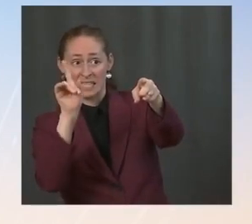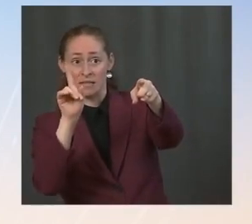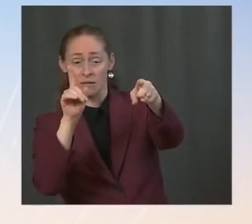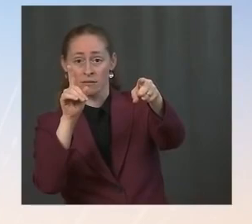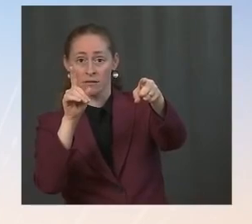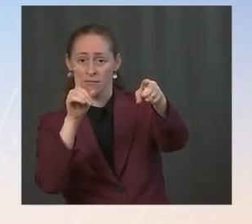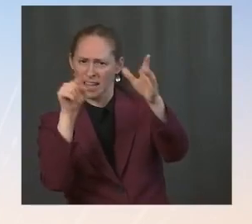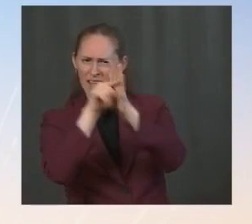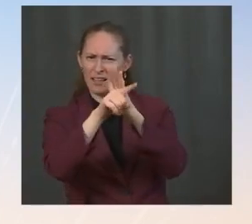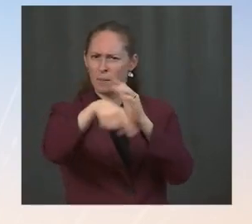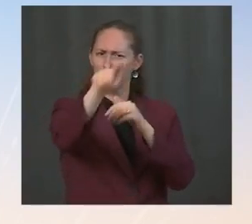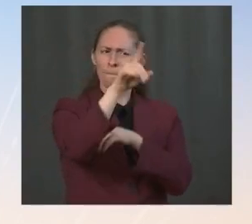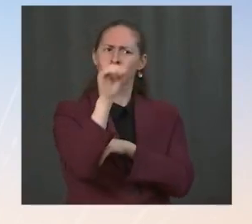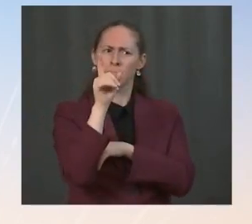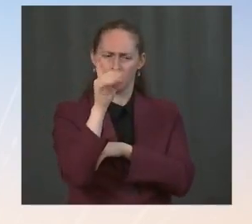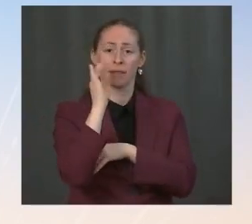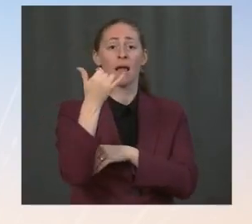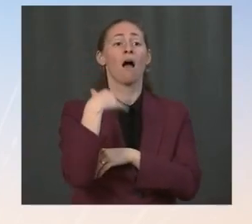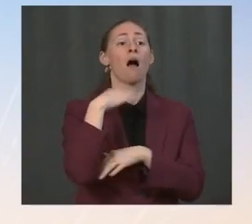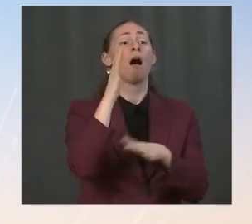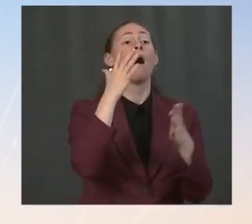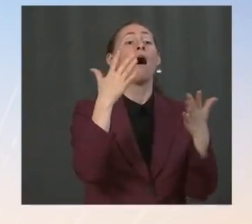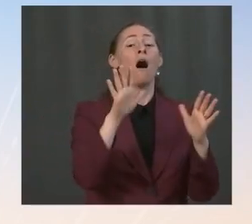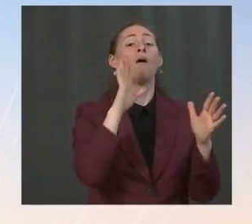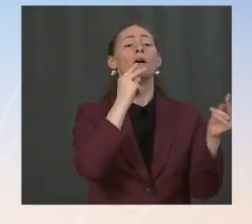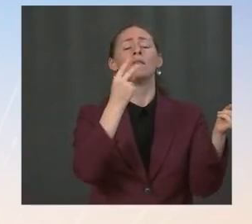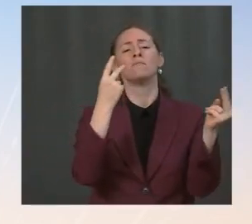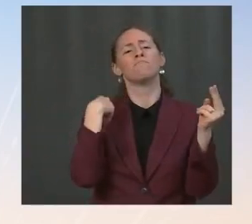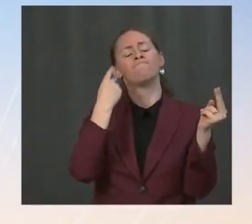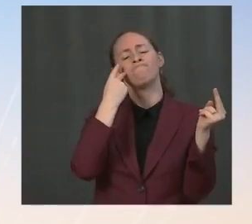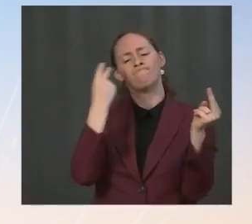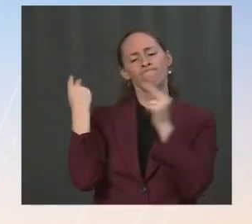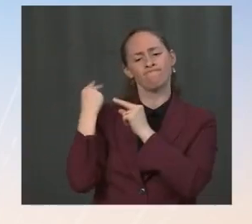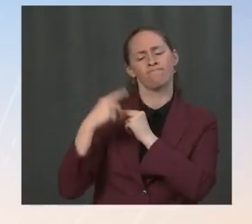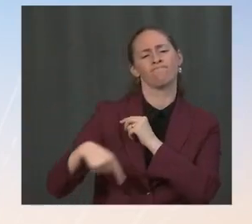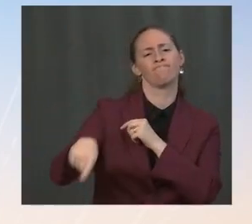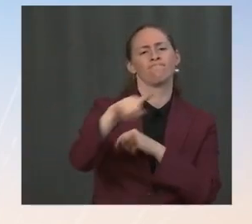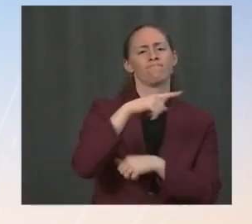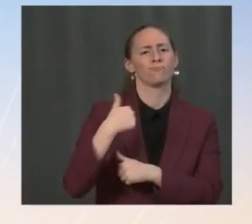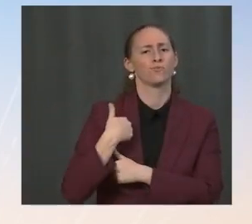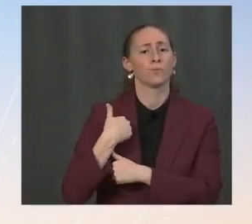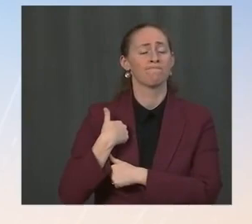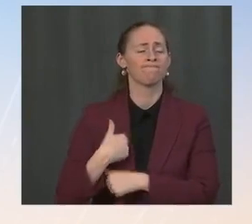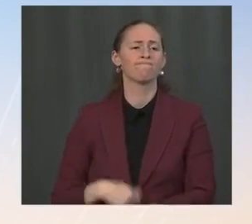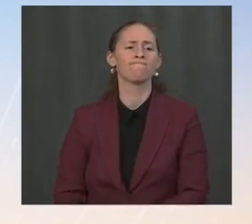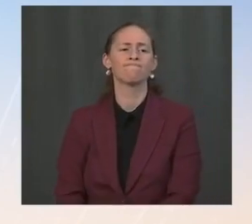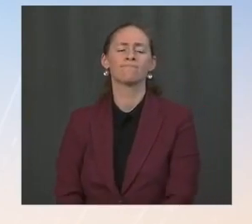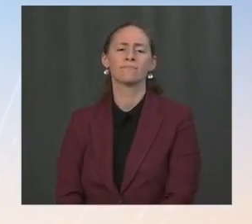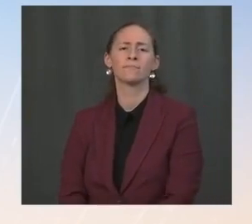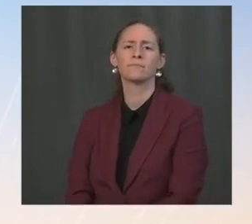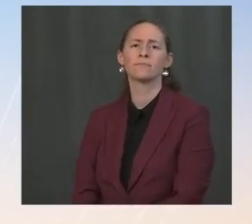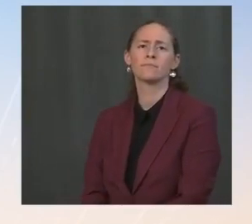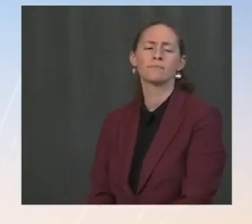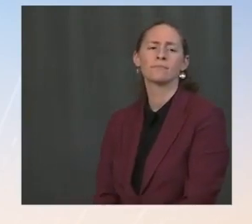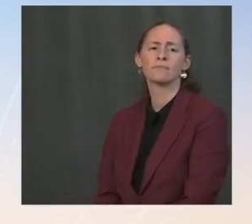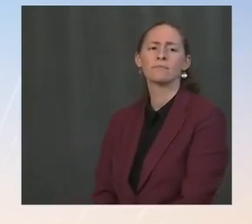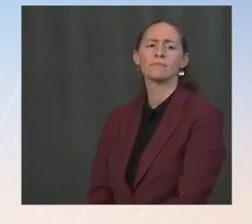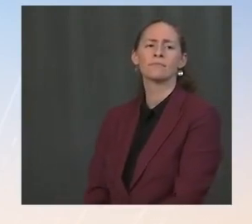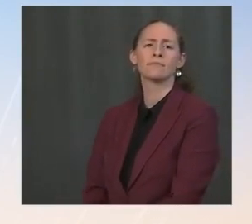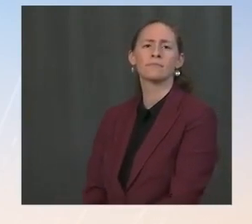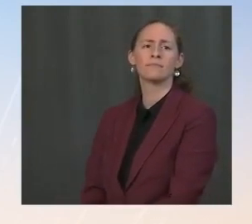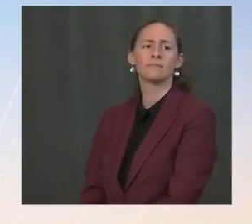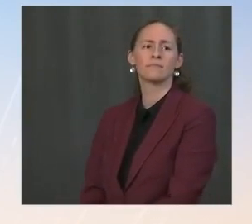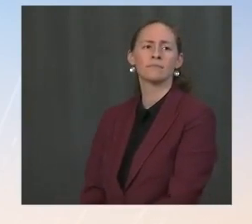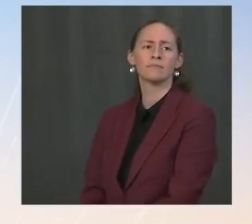honoring the memory of service members, and that's what this day is for. Go ahead. Hi. Thank you. Yesterday, when I was leaving the